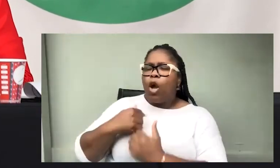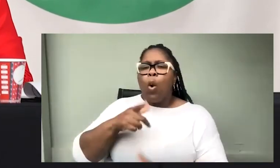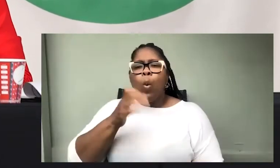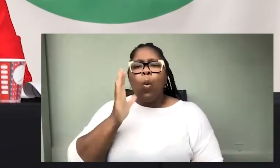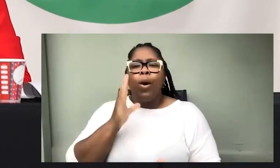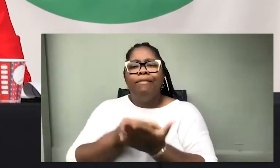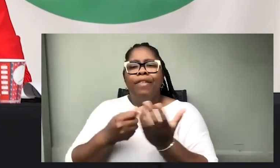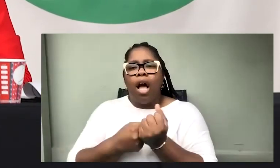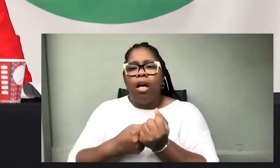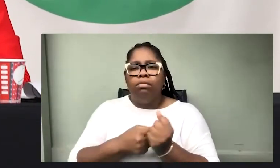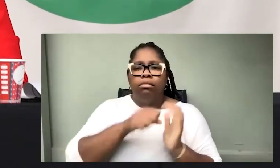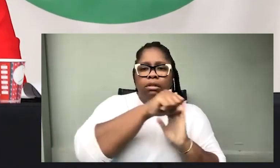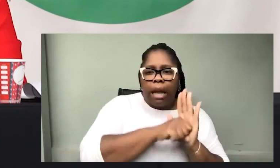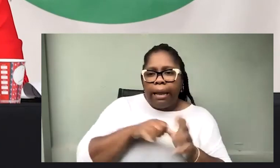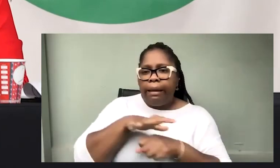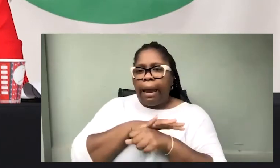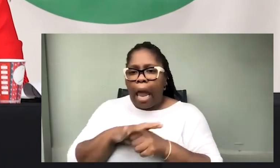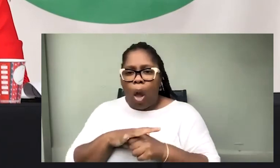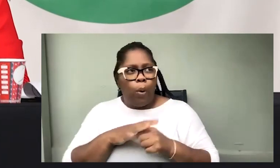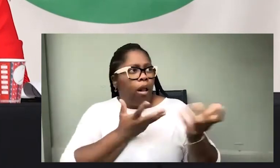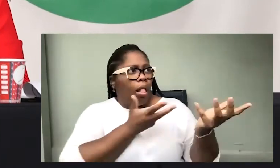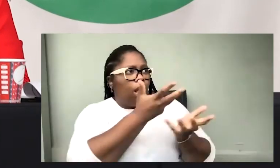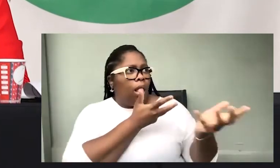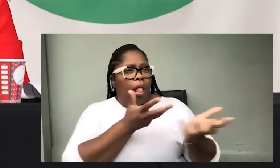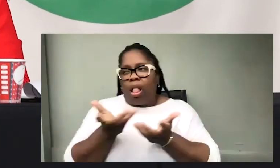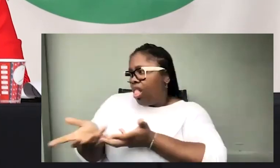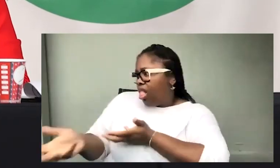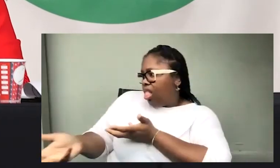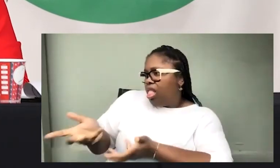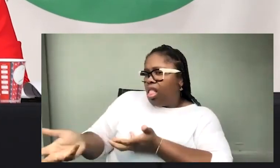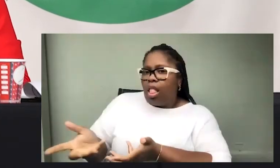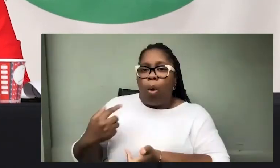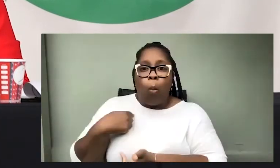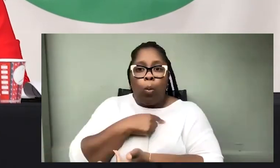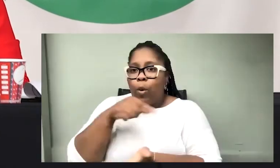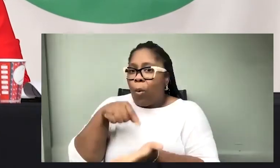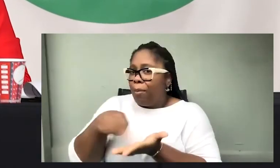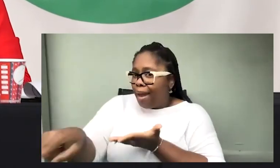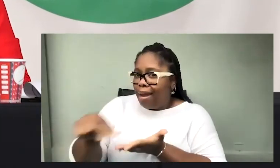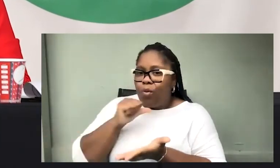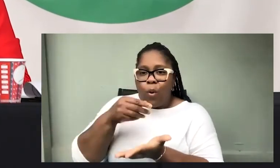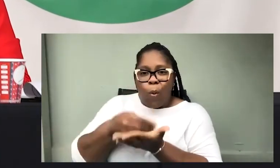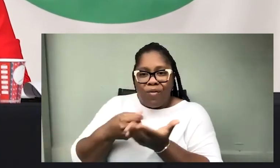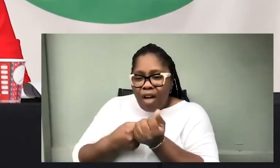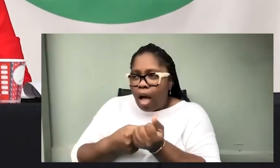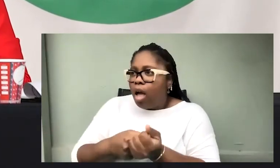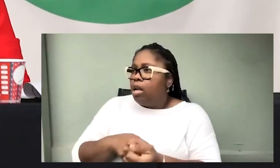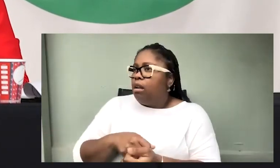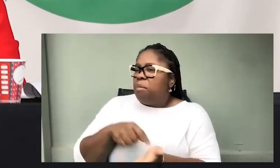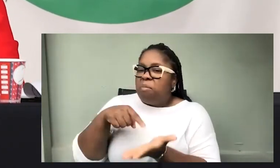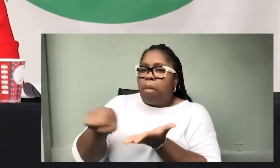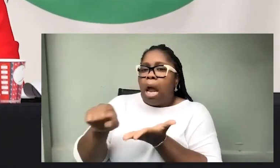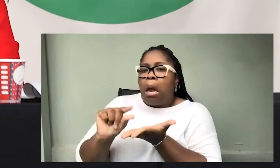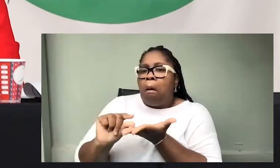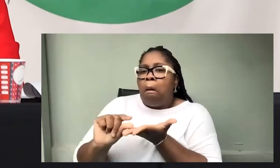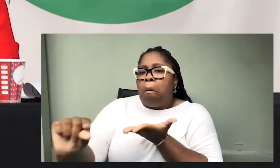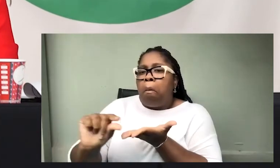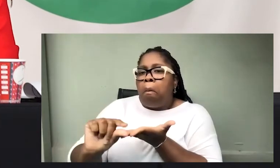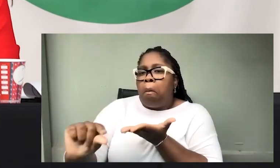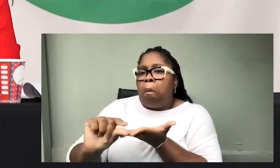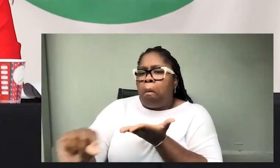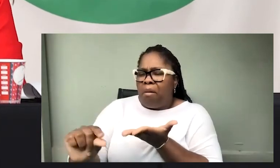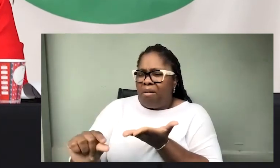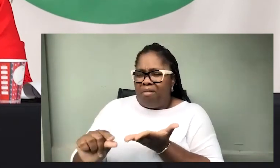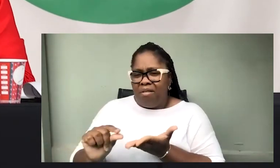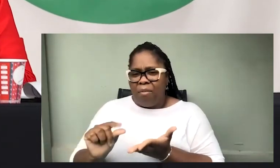it. And when we don't fund these in-home healthcare workers or pay them the most minimum wage, it is hard to